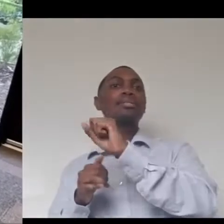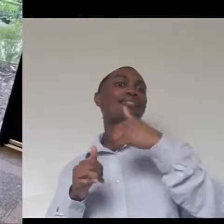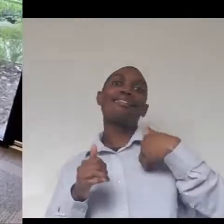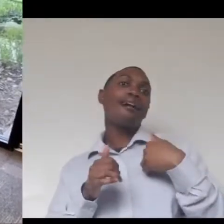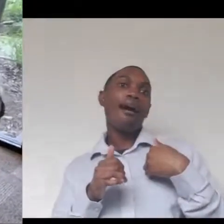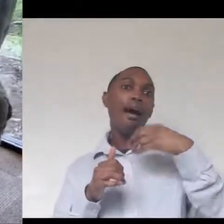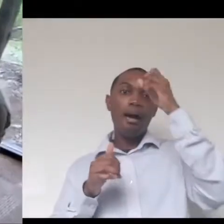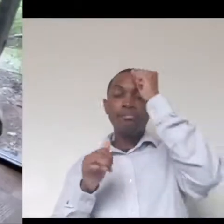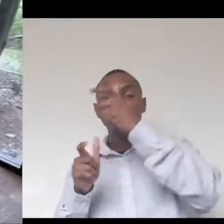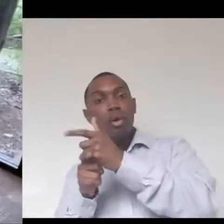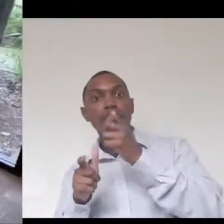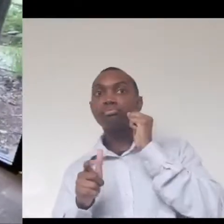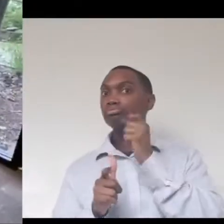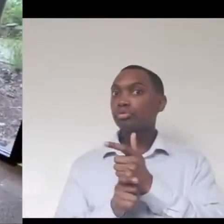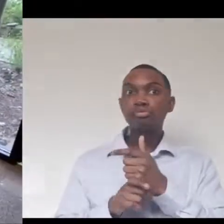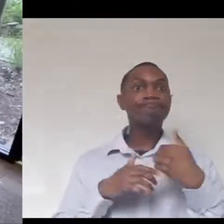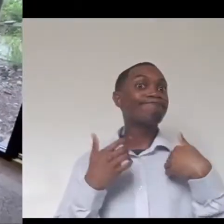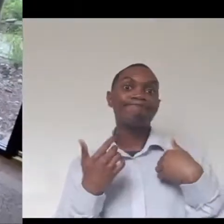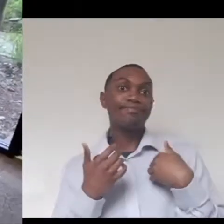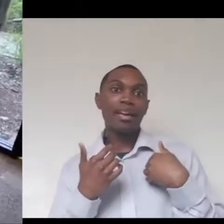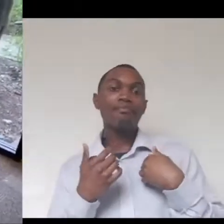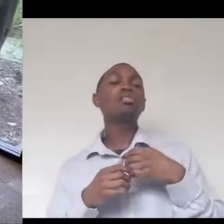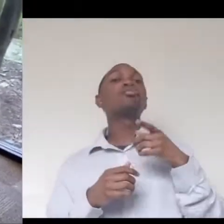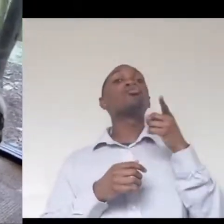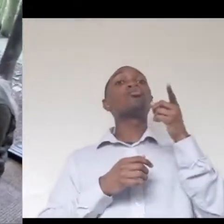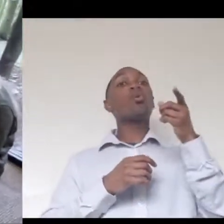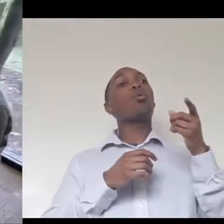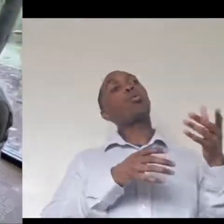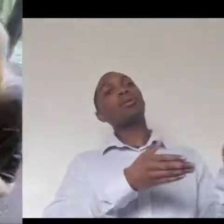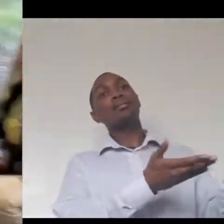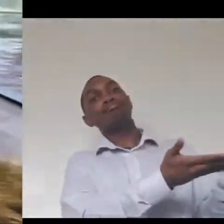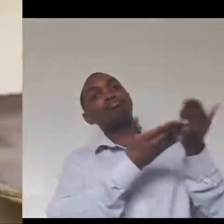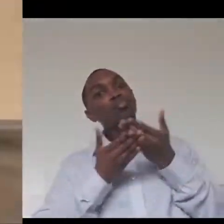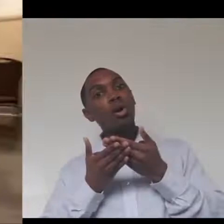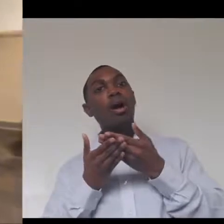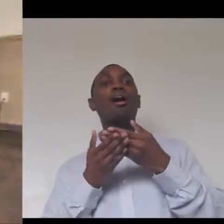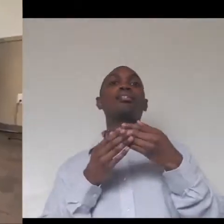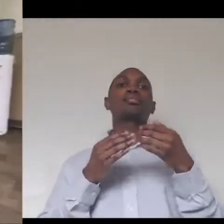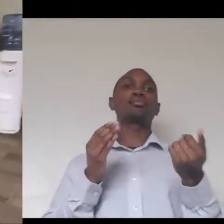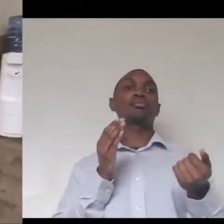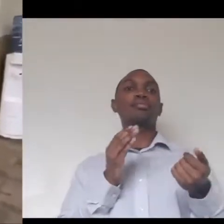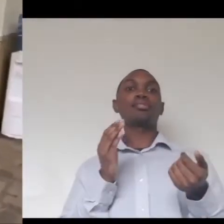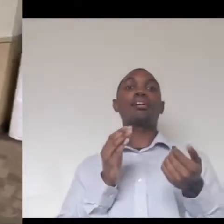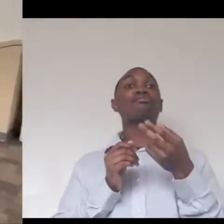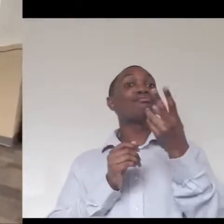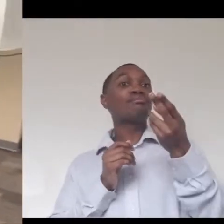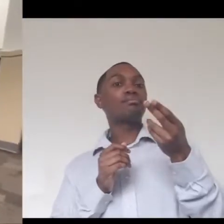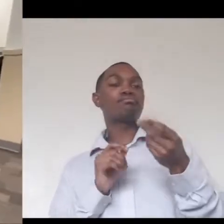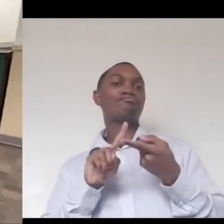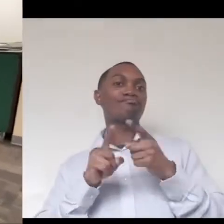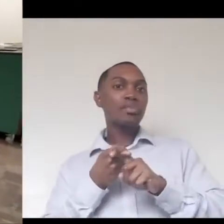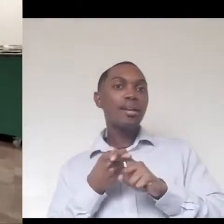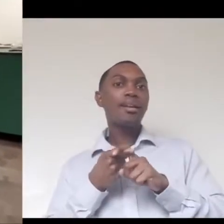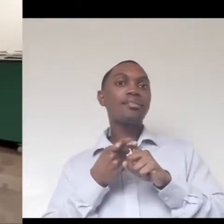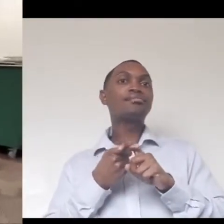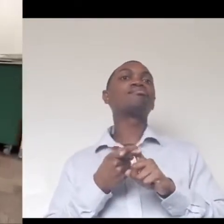grow up with, we got her a little friend to grow up with. So let's see if he wants to come make an appearance here for you.